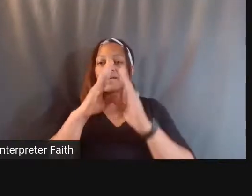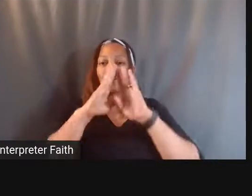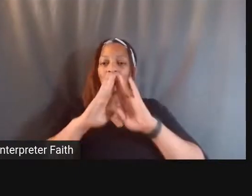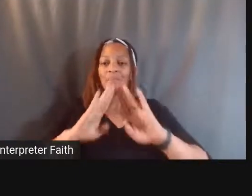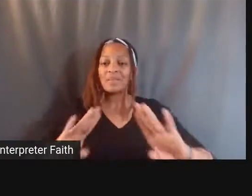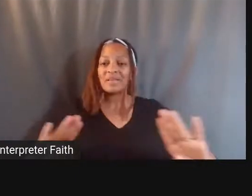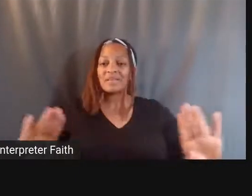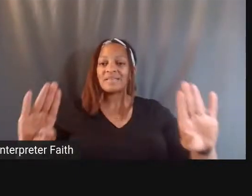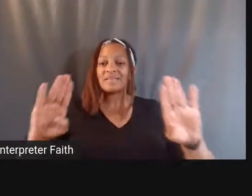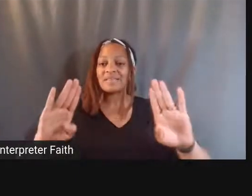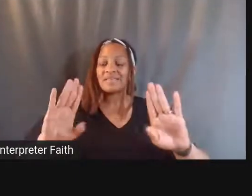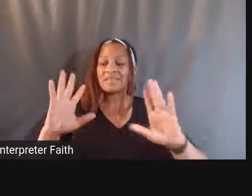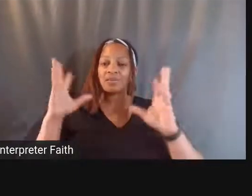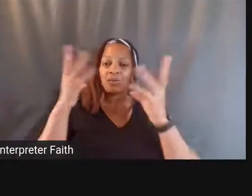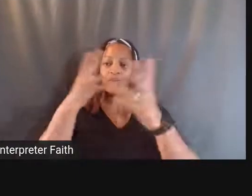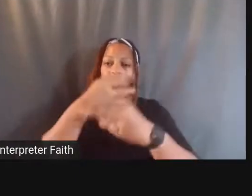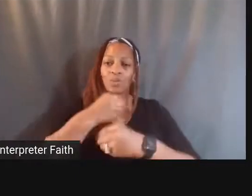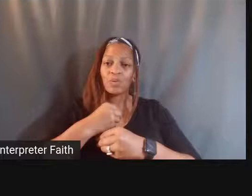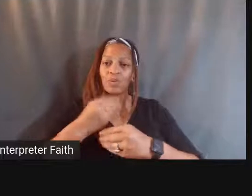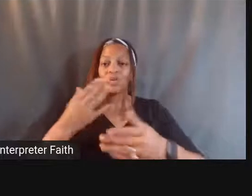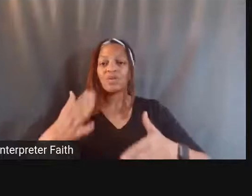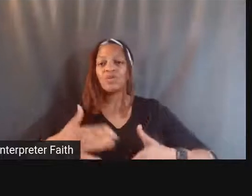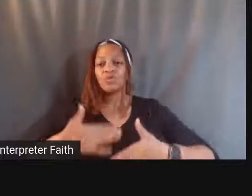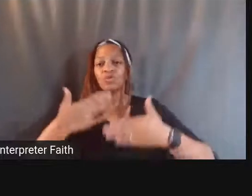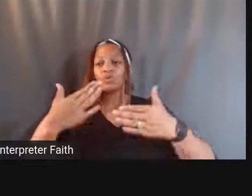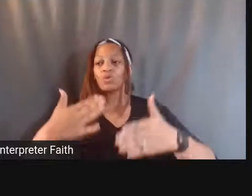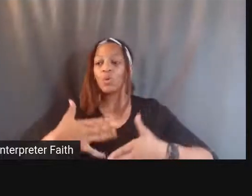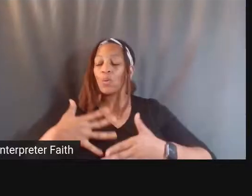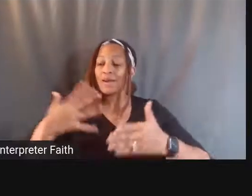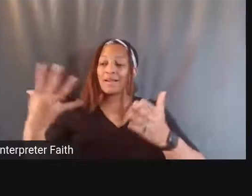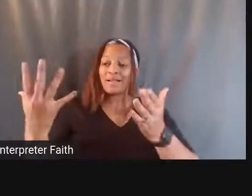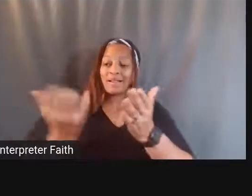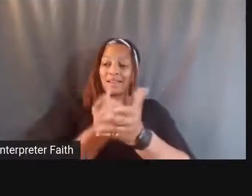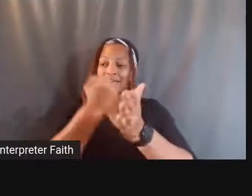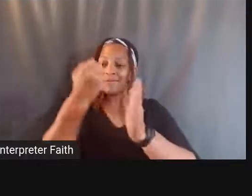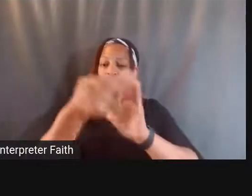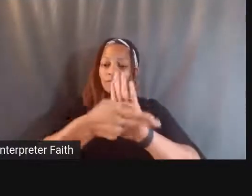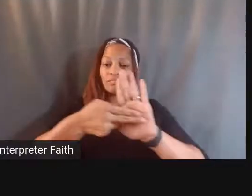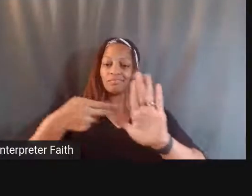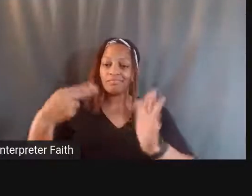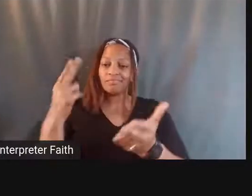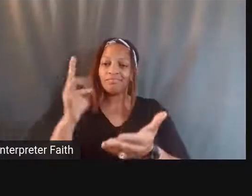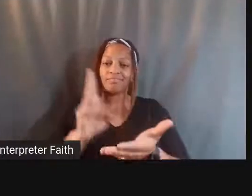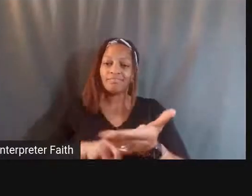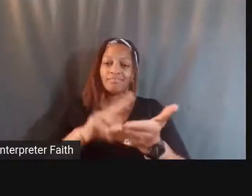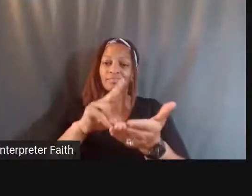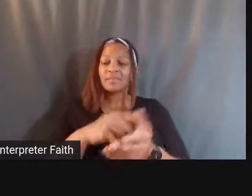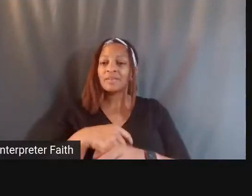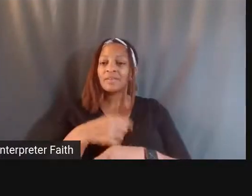joy. We name it, we claim it, we declare it, because we are it.